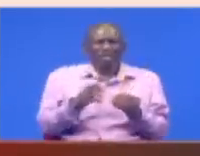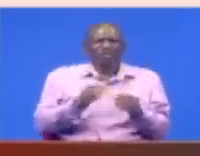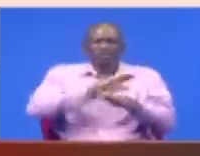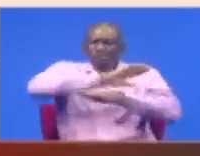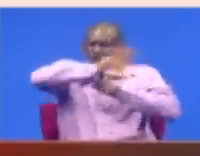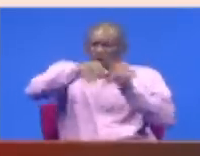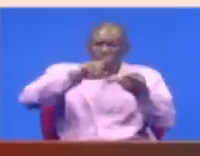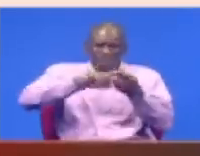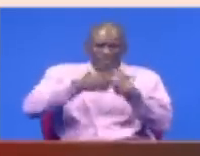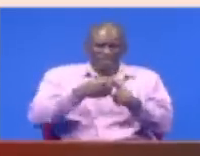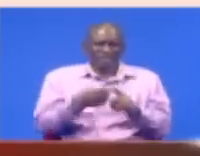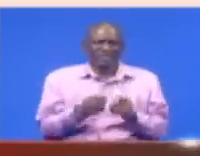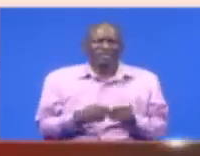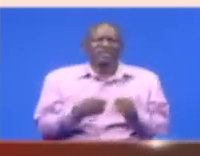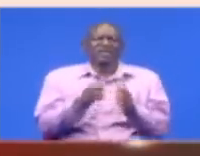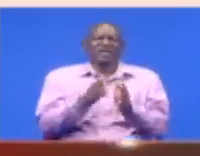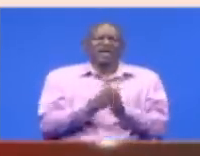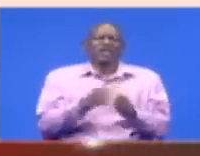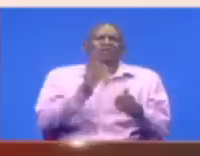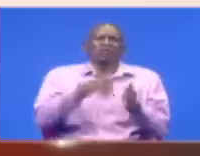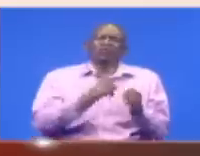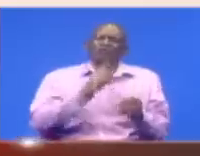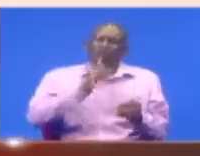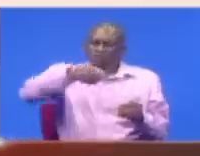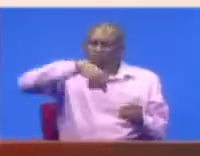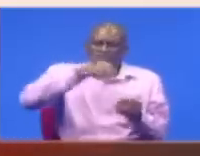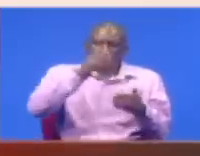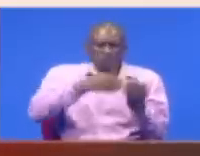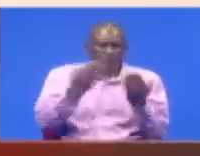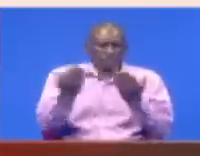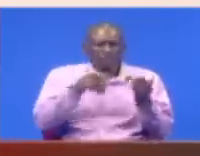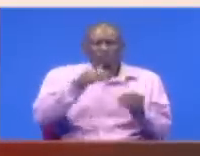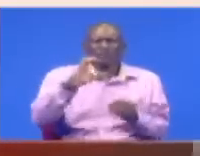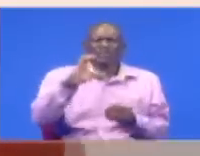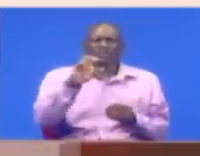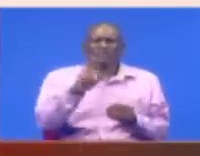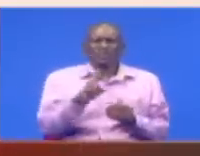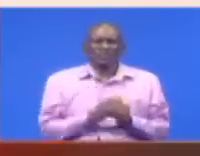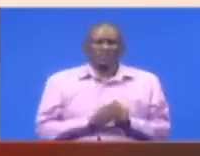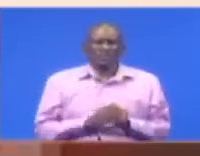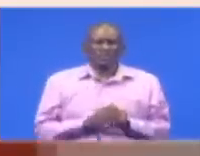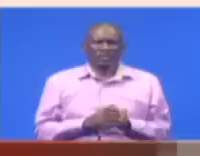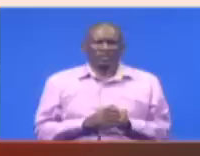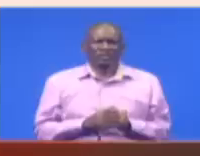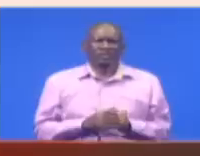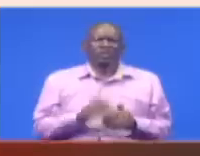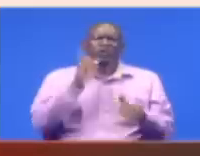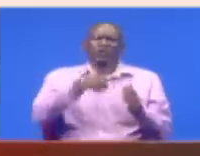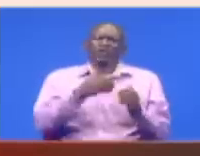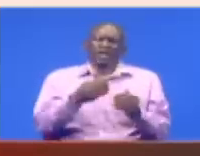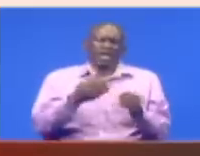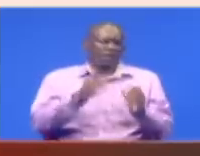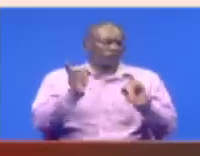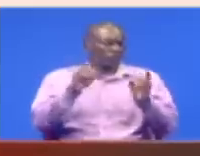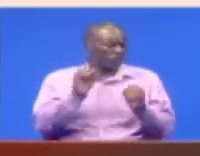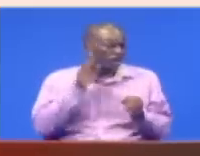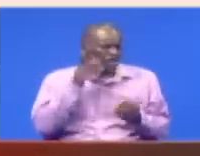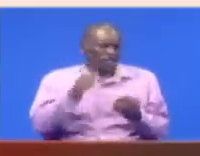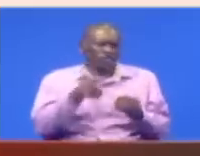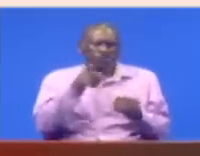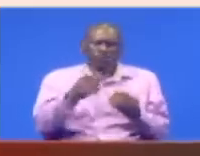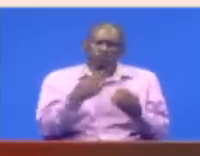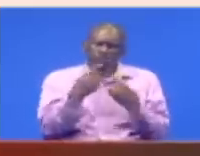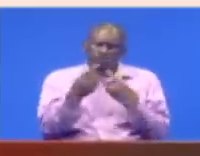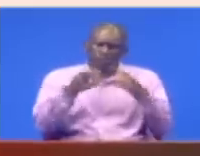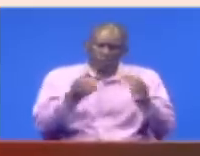standards, given what you have told us and also what you have read from your CV. What I haven't heard, as in the council, that I